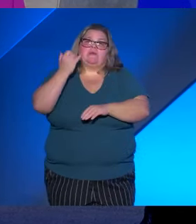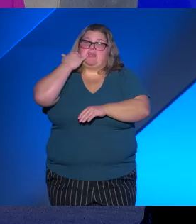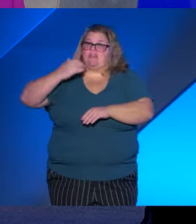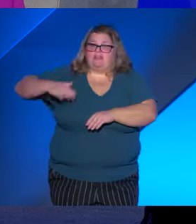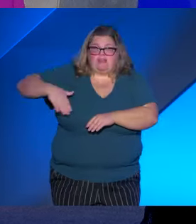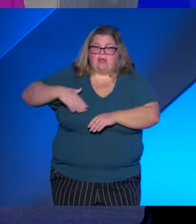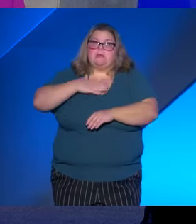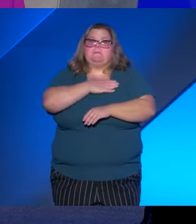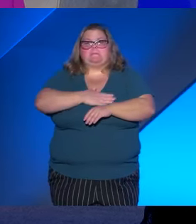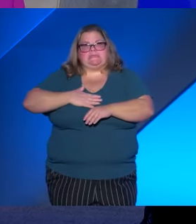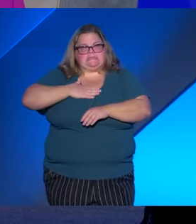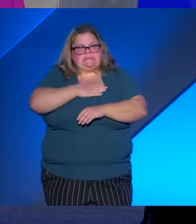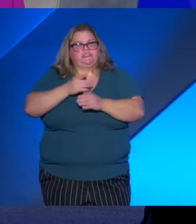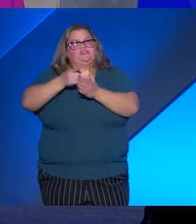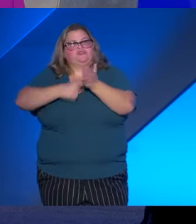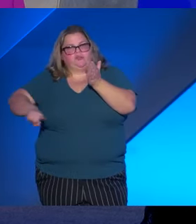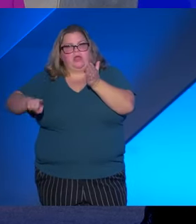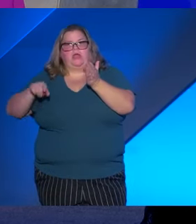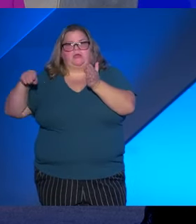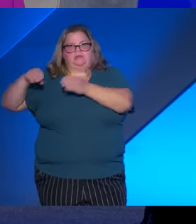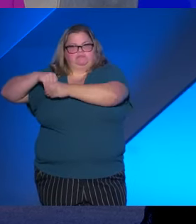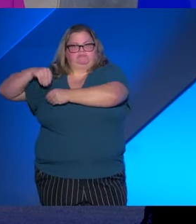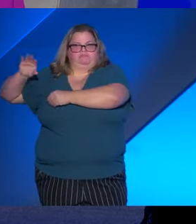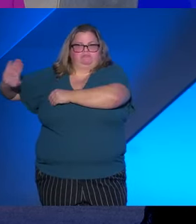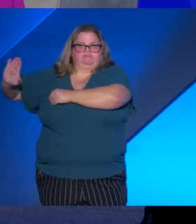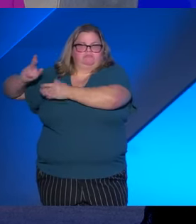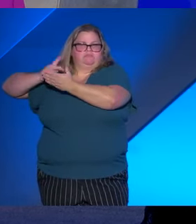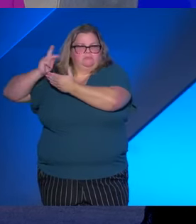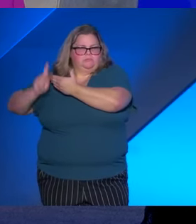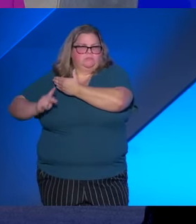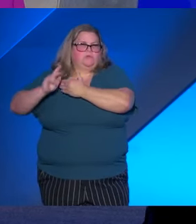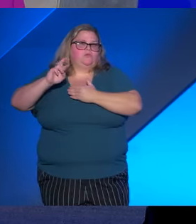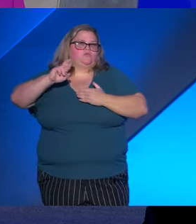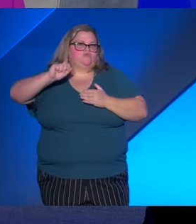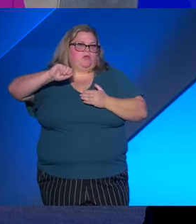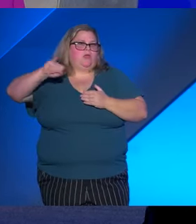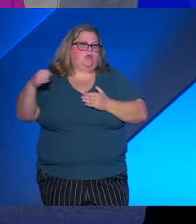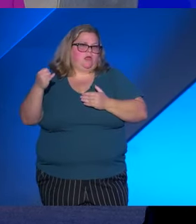out ibelong. I work with Rajkumari personally, and